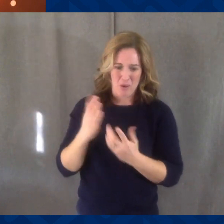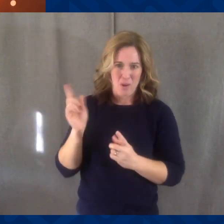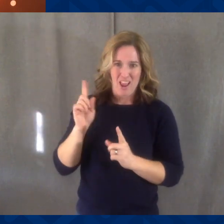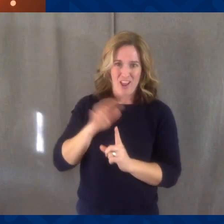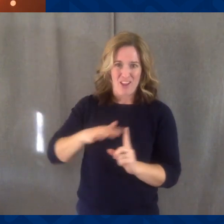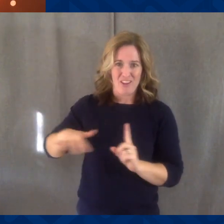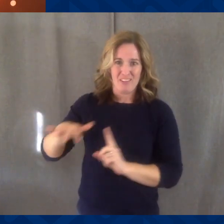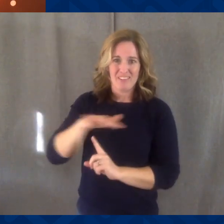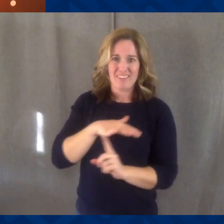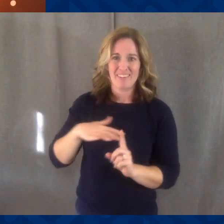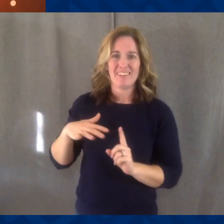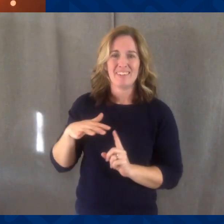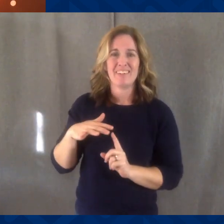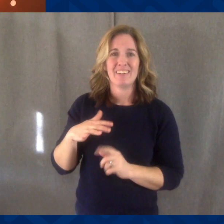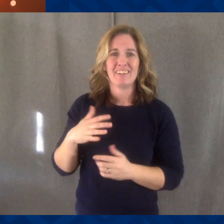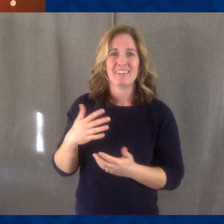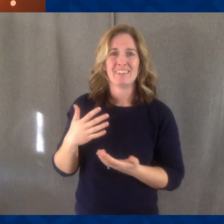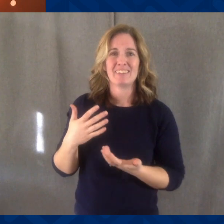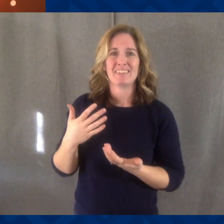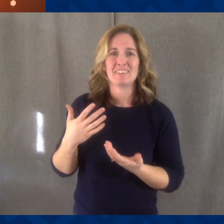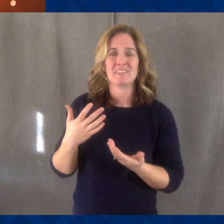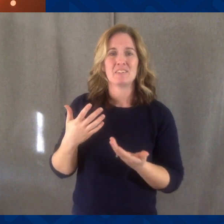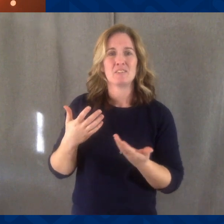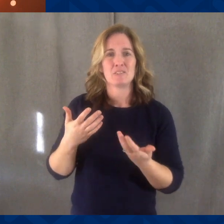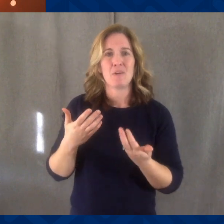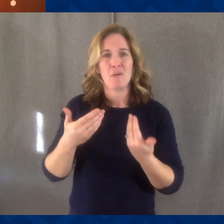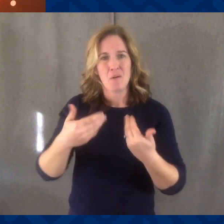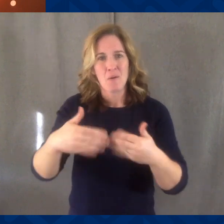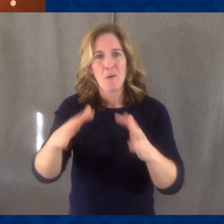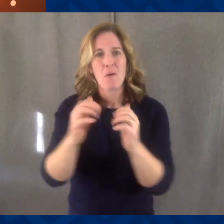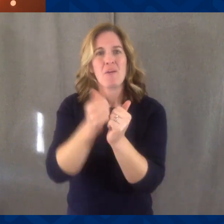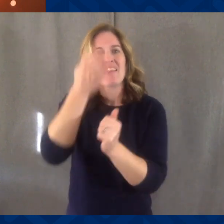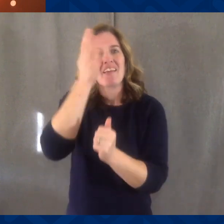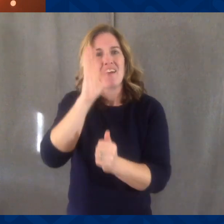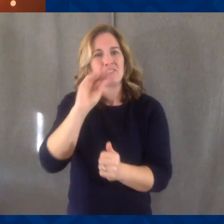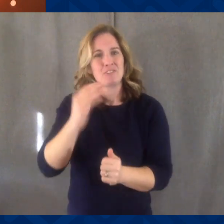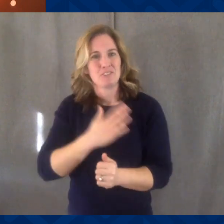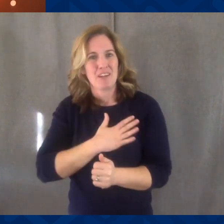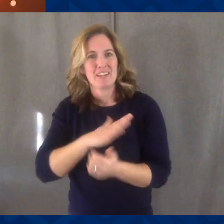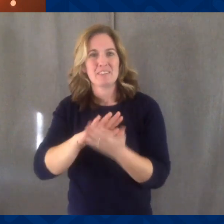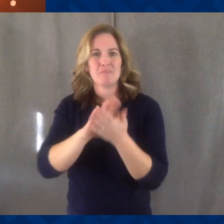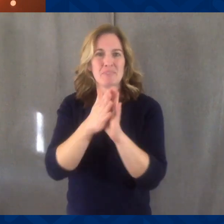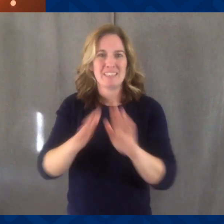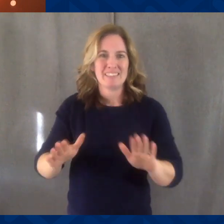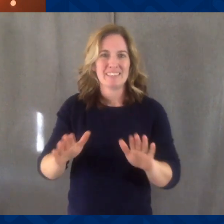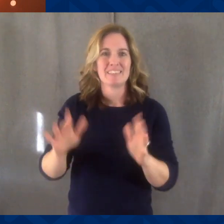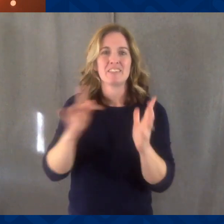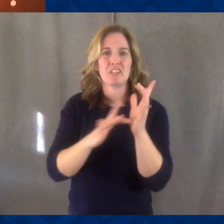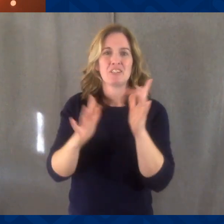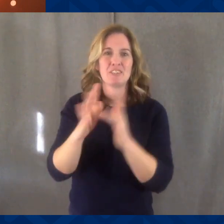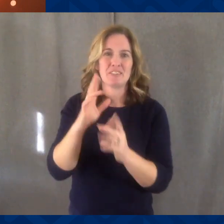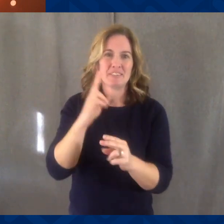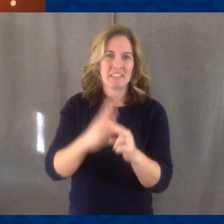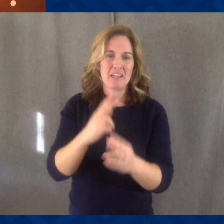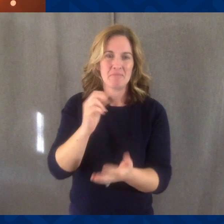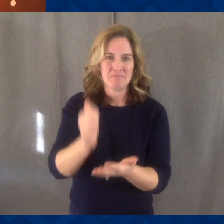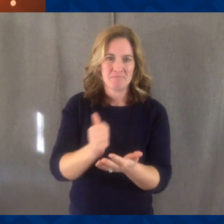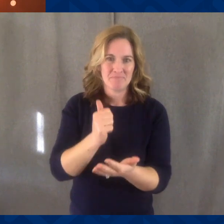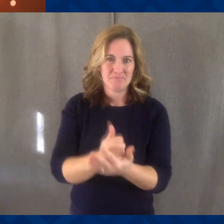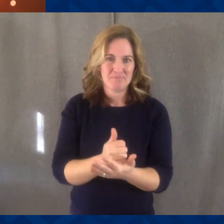Go with God's grace and his peace in Jesus' name. Amen.